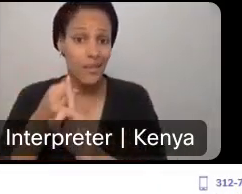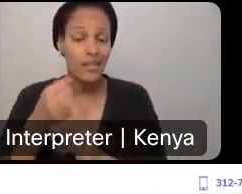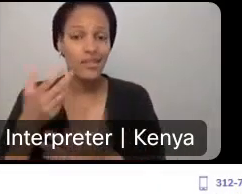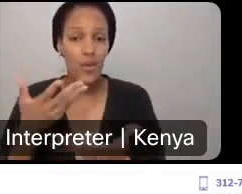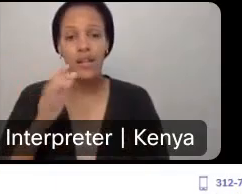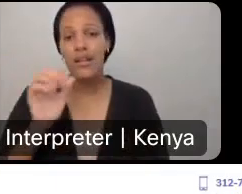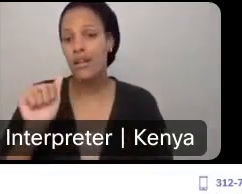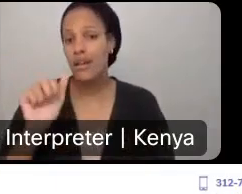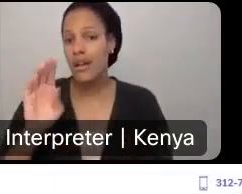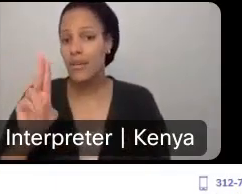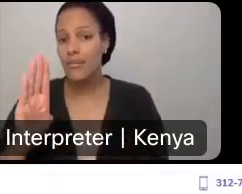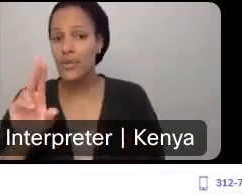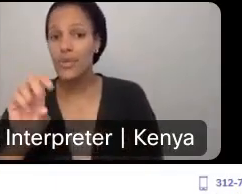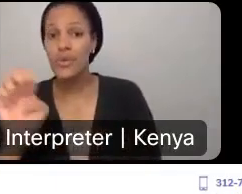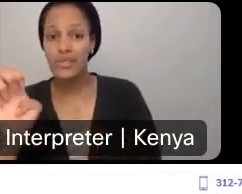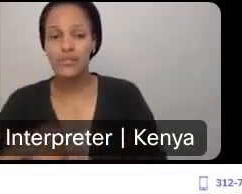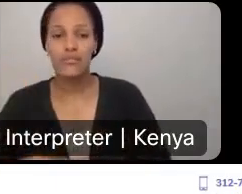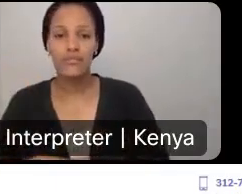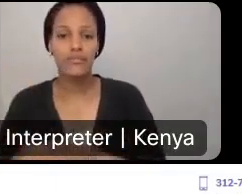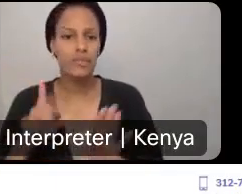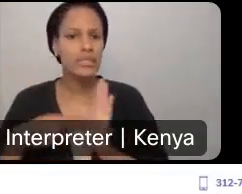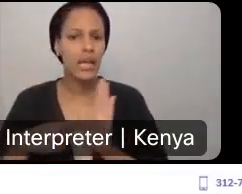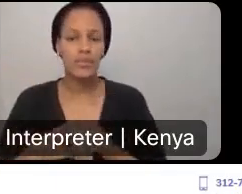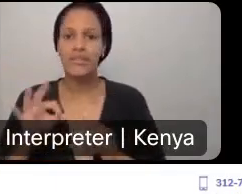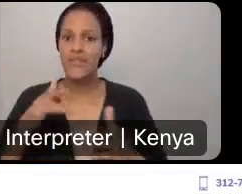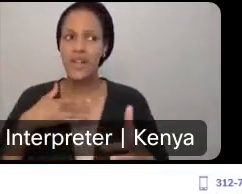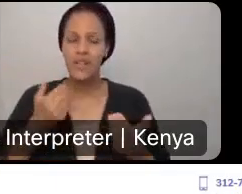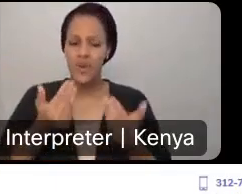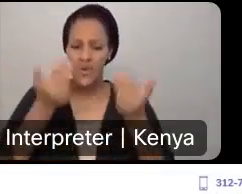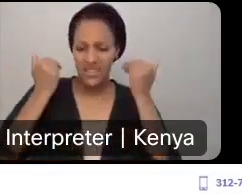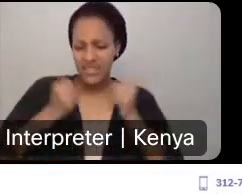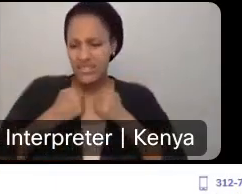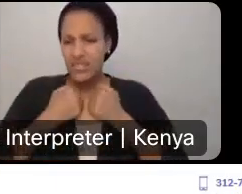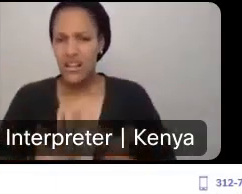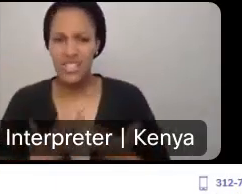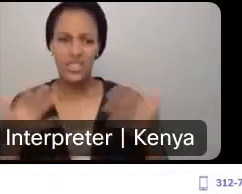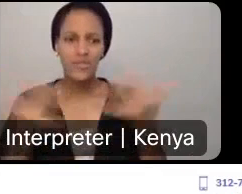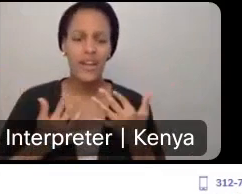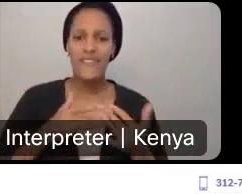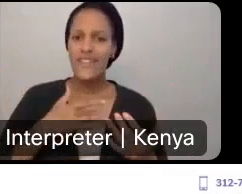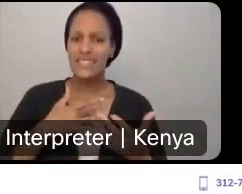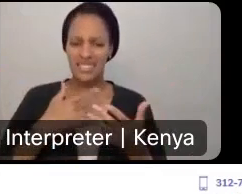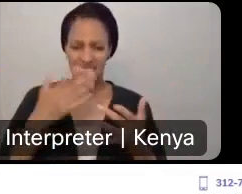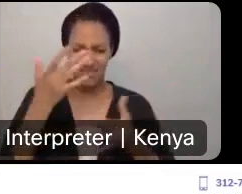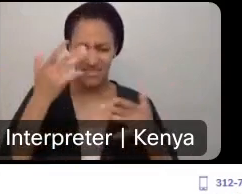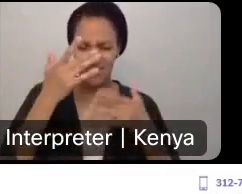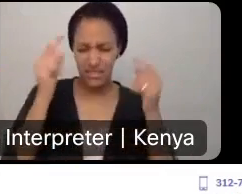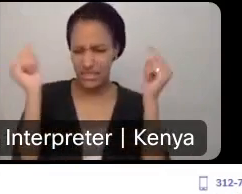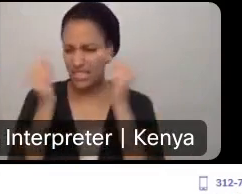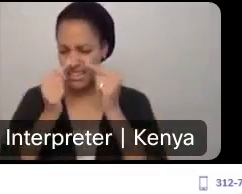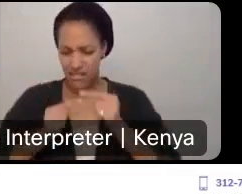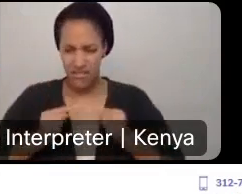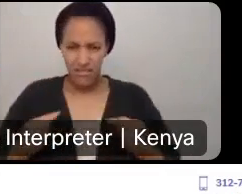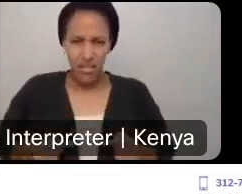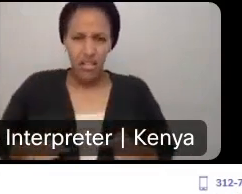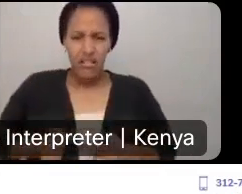feel overwhelmed, exhausted, afraid, or are experiencing illness, headaches, stomach aches,